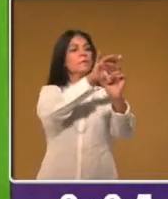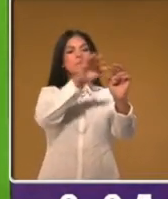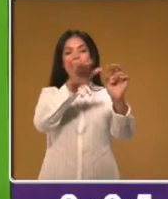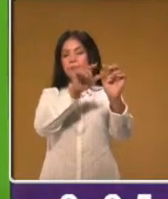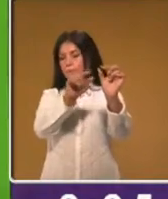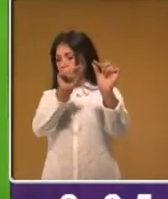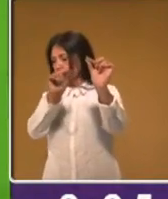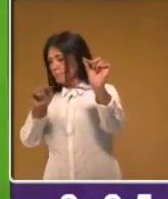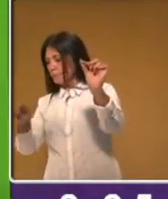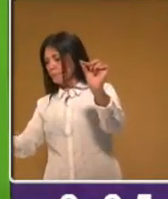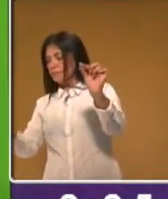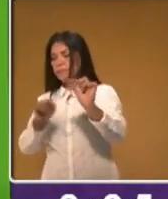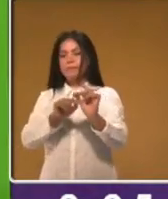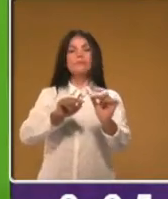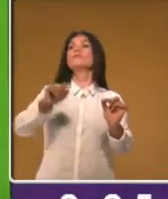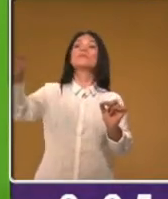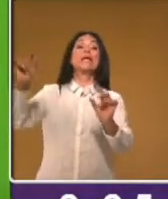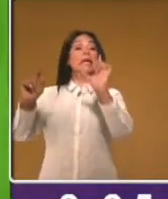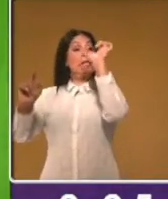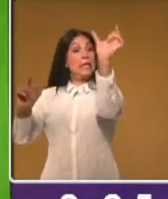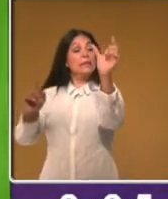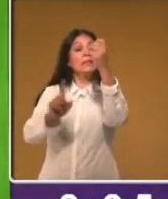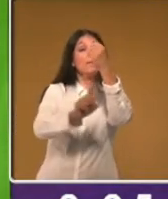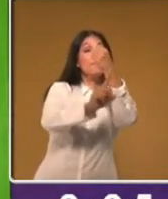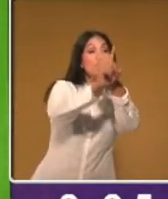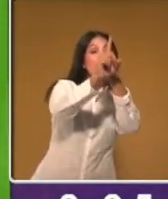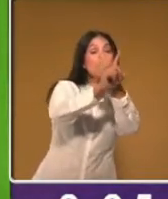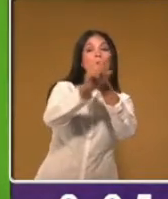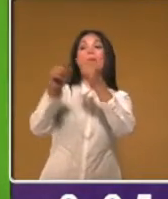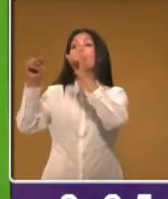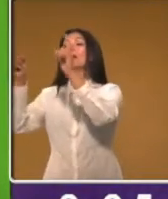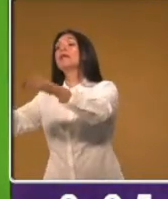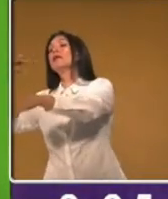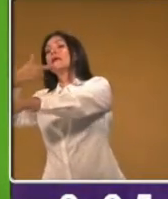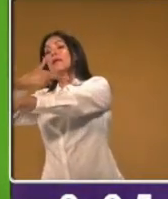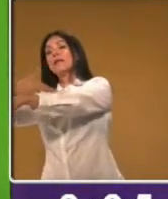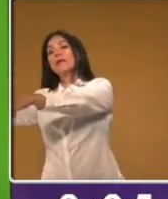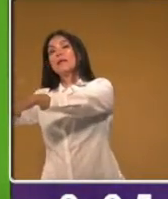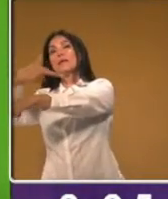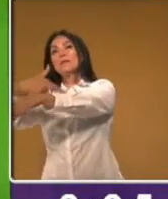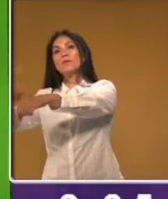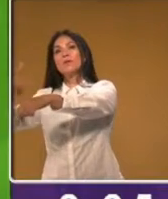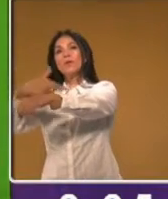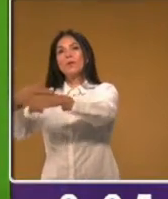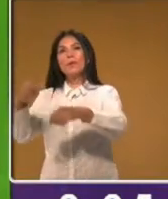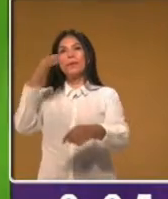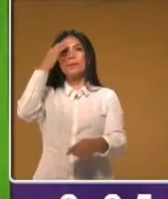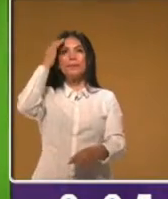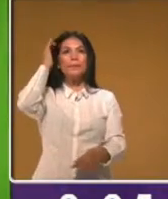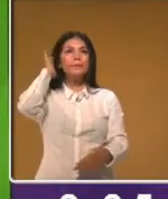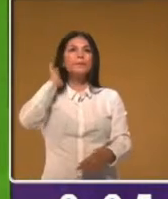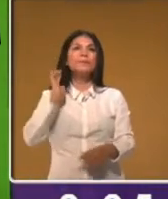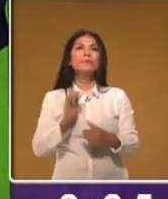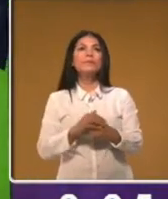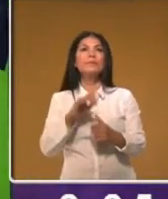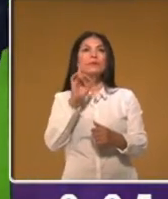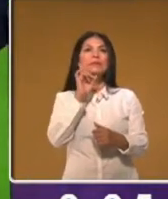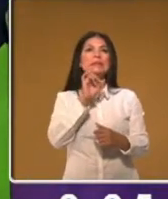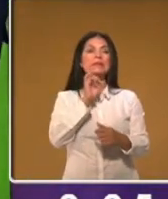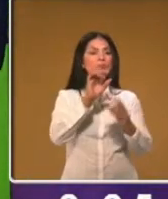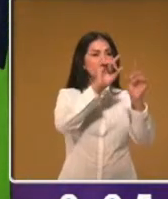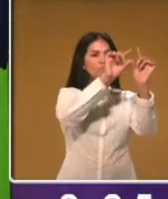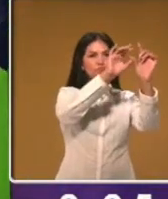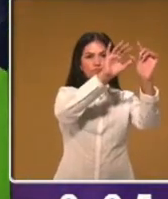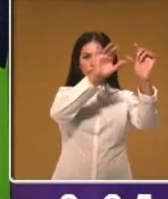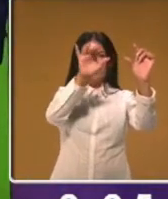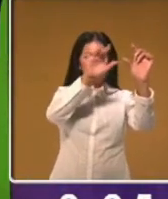is the problem, this is the complaint. Man, my soap is very cold. What's gonna be the answer? I'm sorry, sir, I will